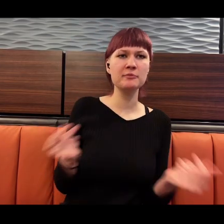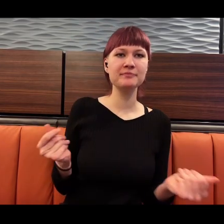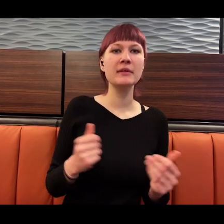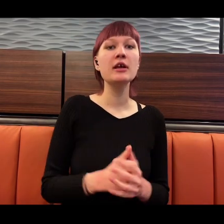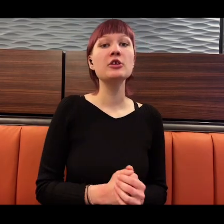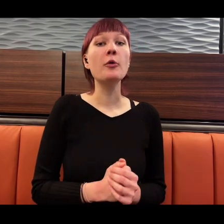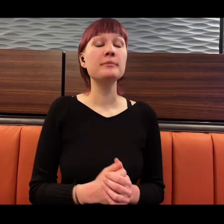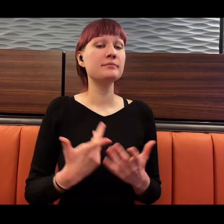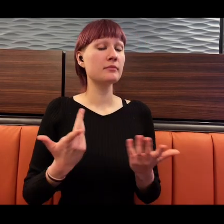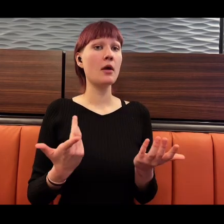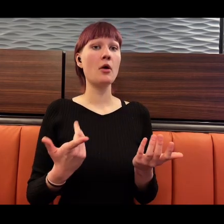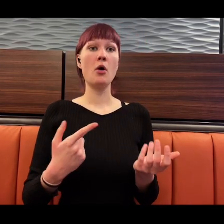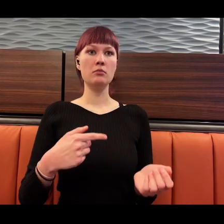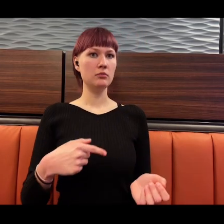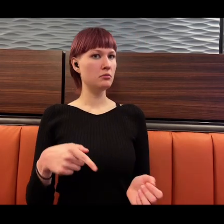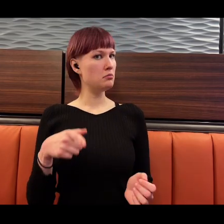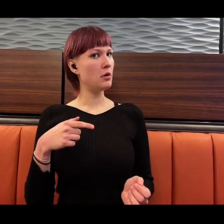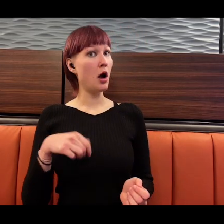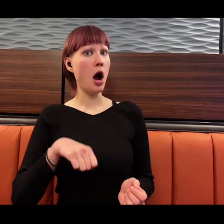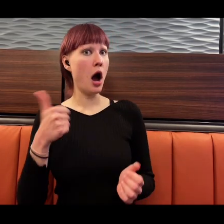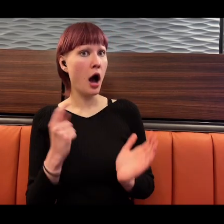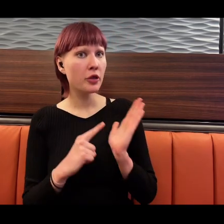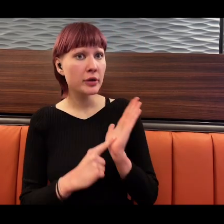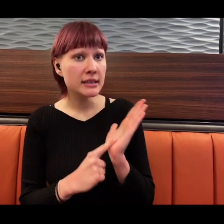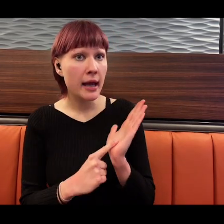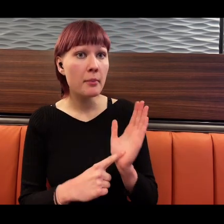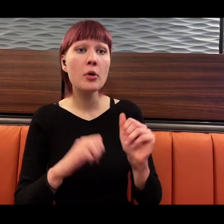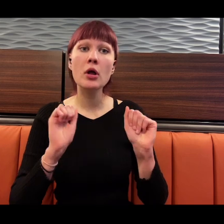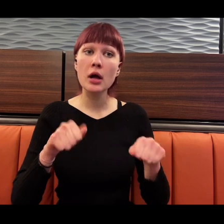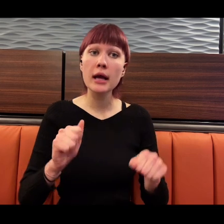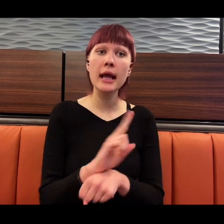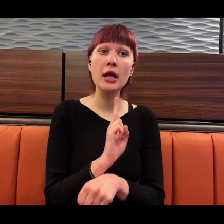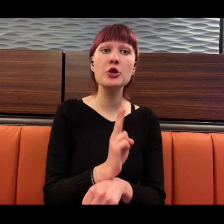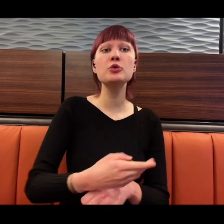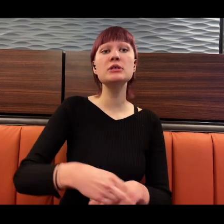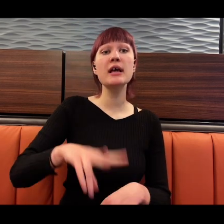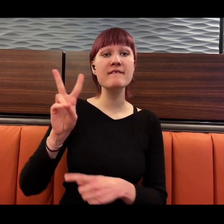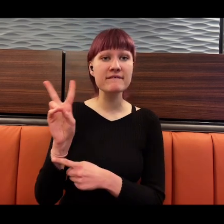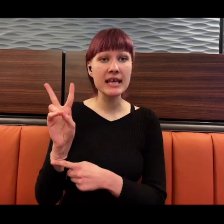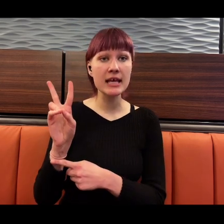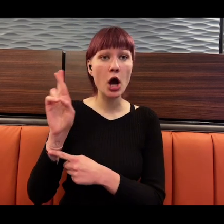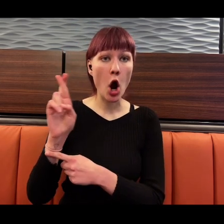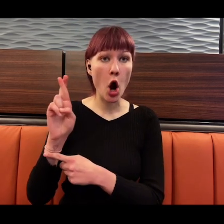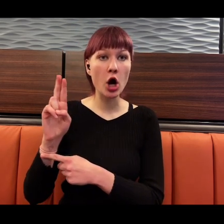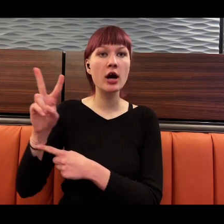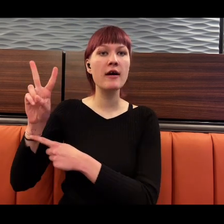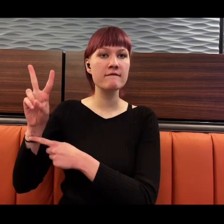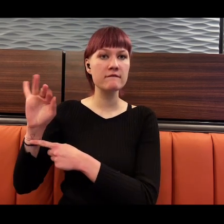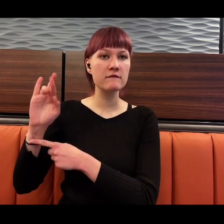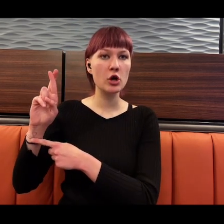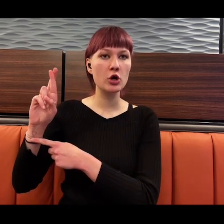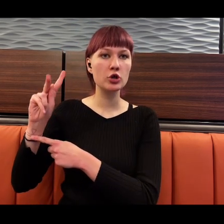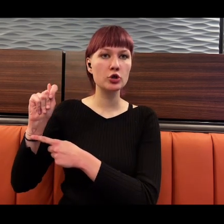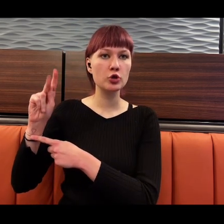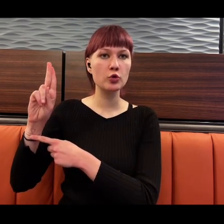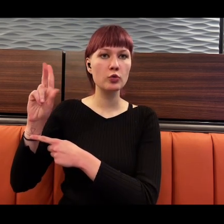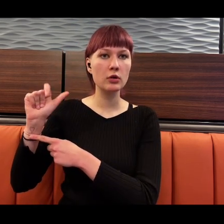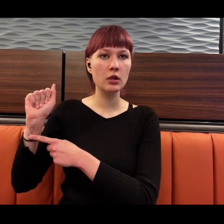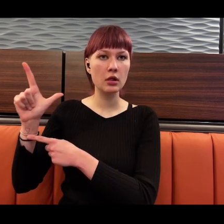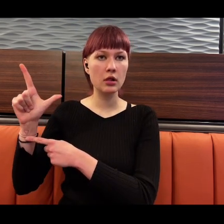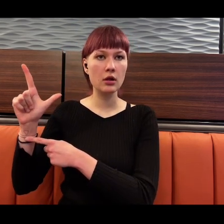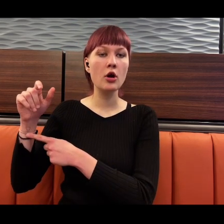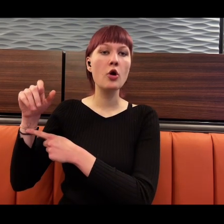VR, virtual reality. So you can have someone work with a spider or be near a spider or even have a spider walk on them